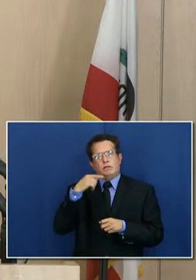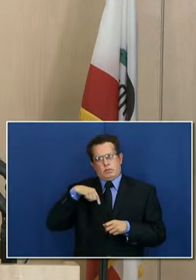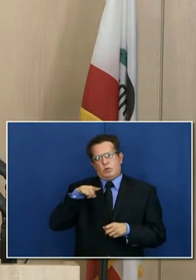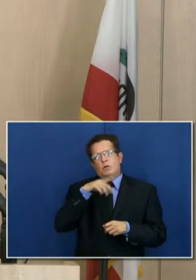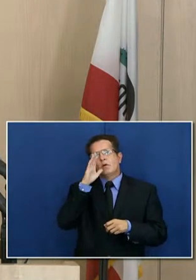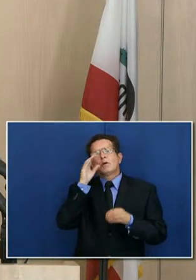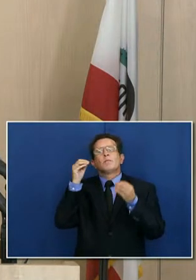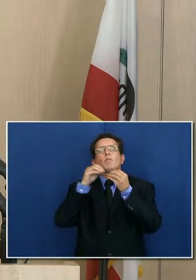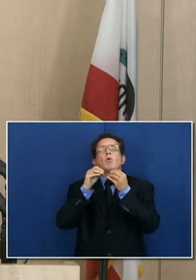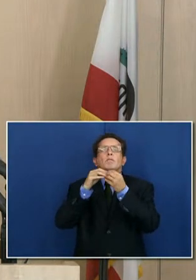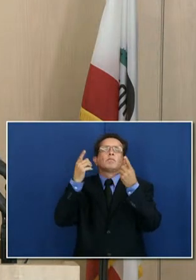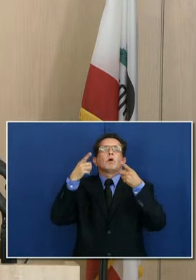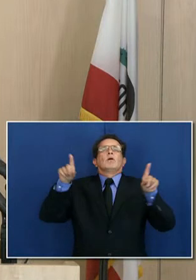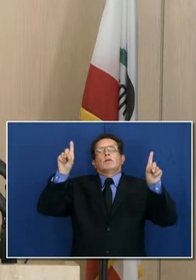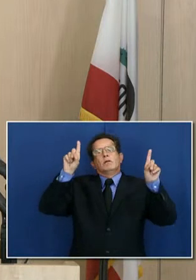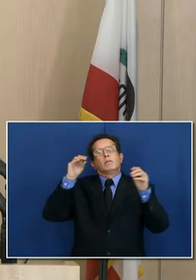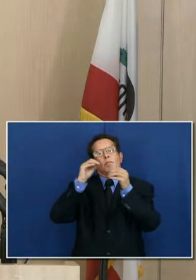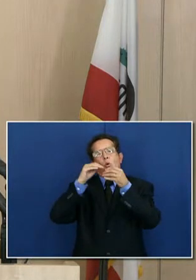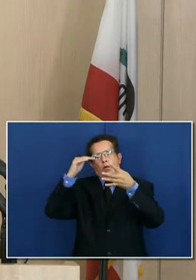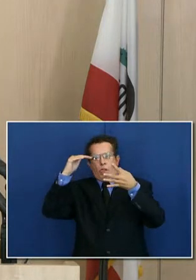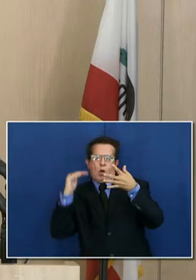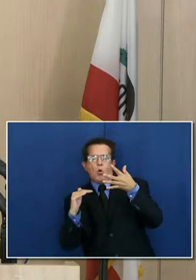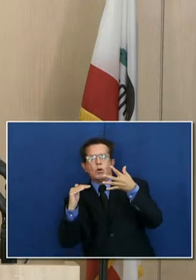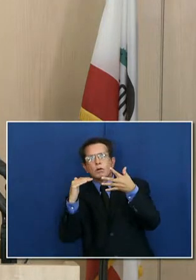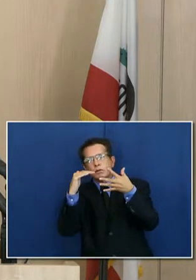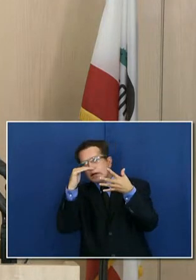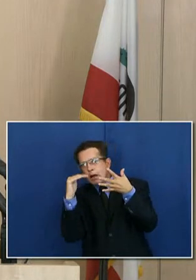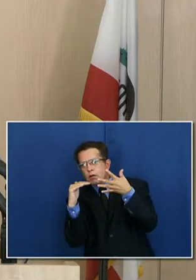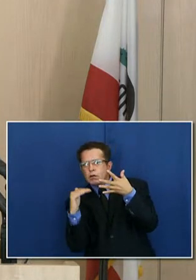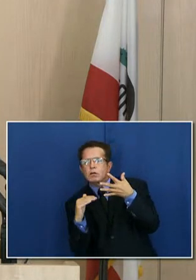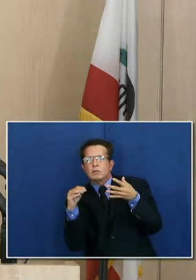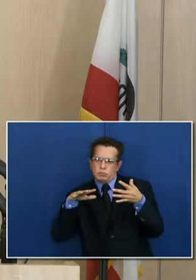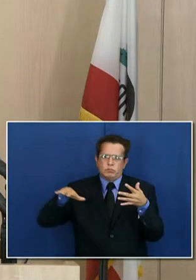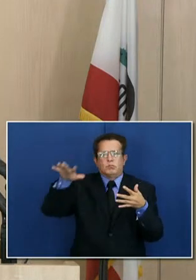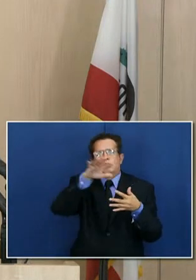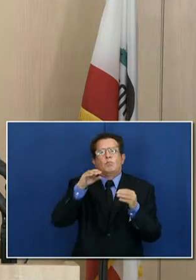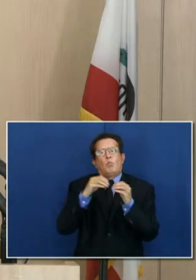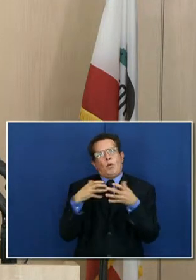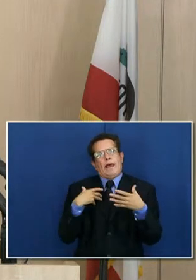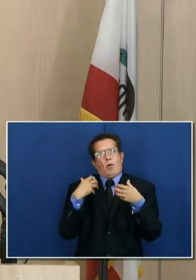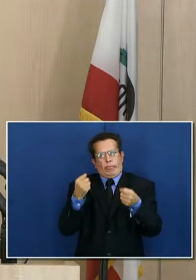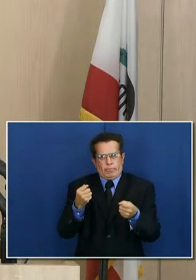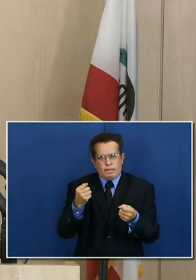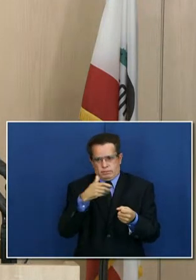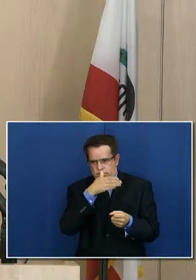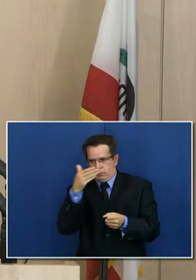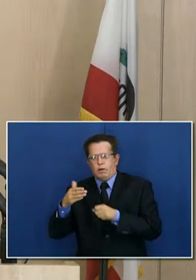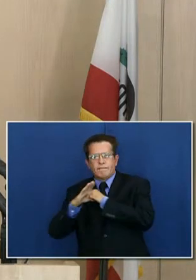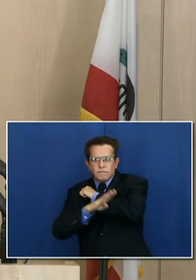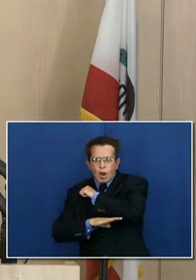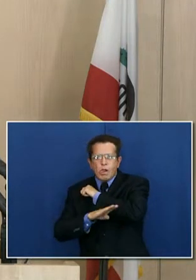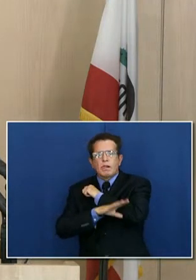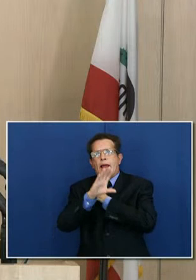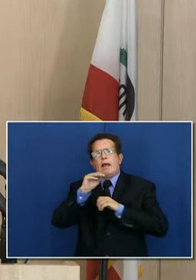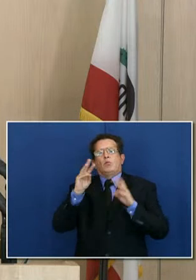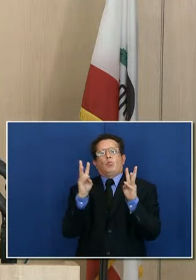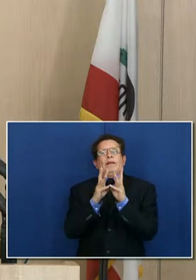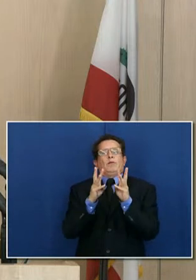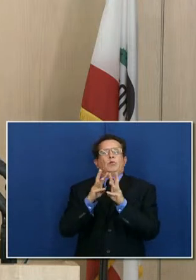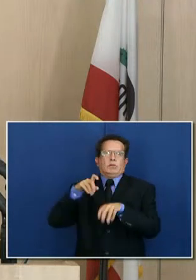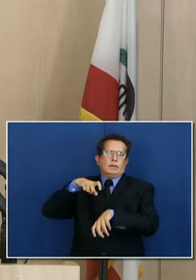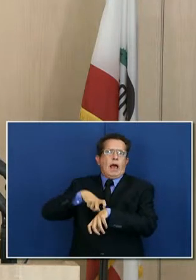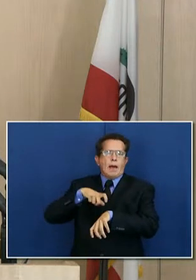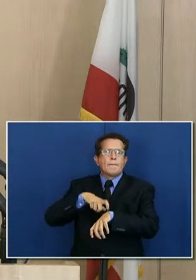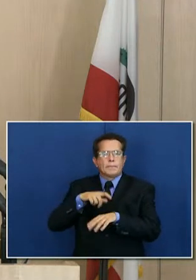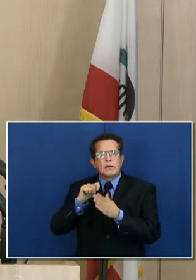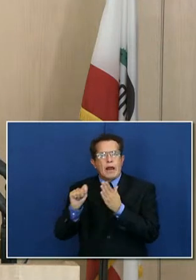to a lower tier and towards a healthier fall and winter season as we go forward. We did have some